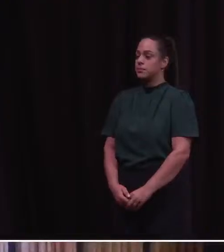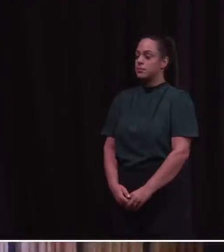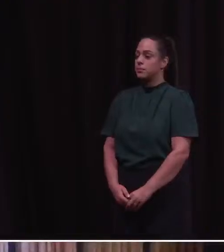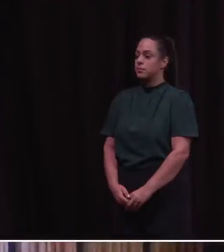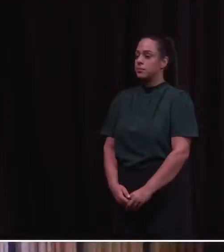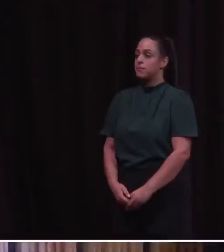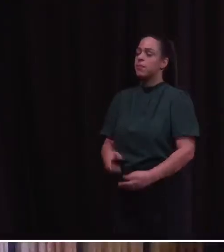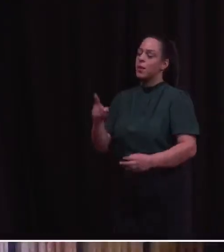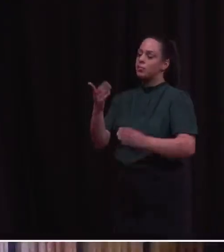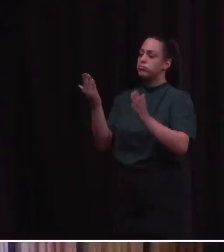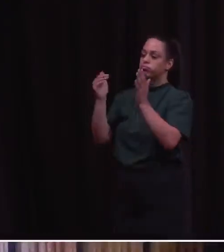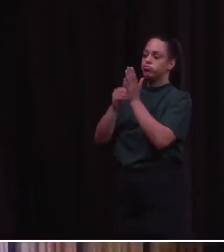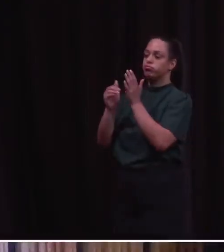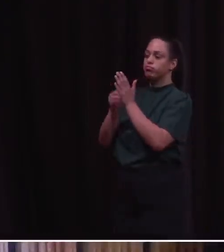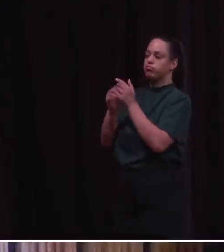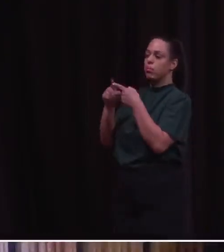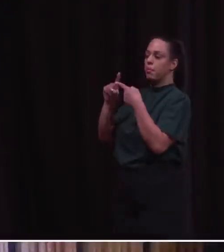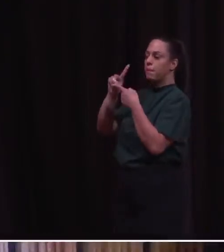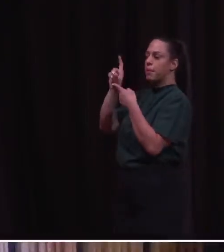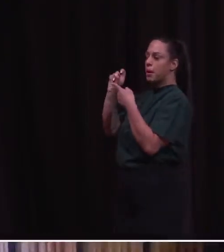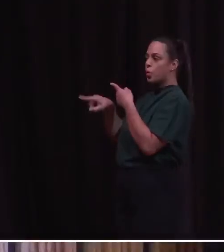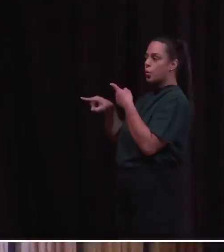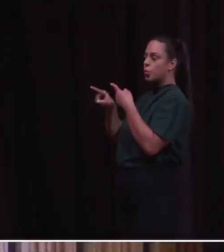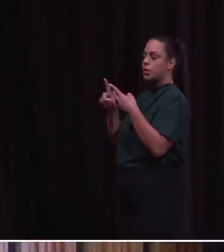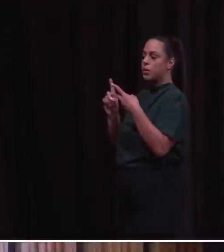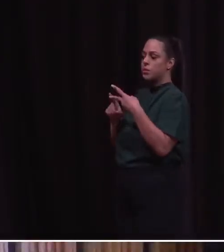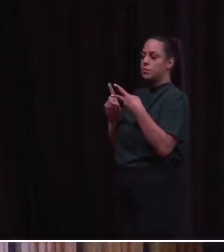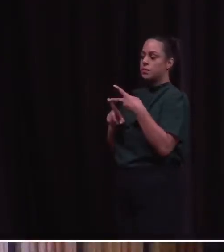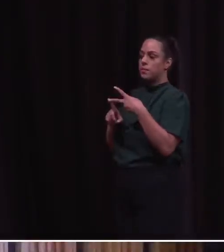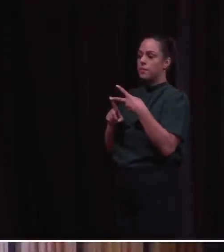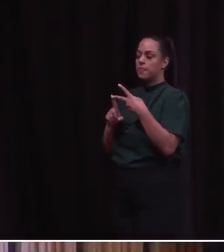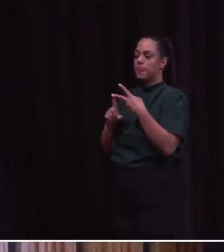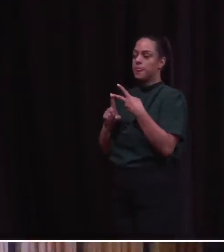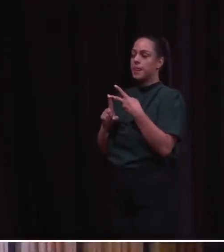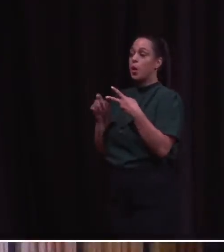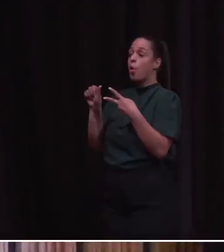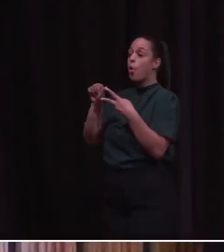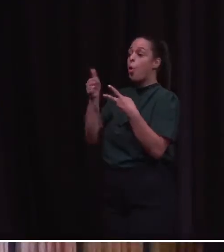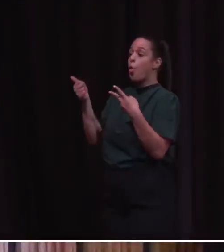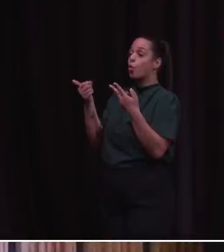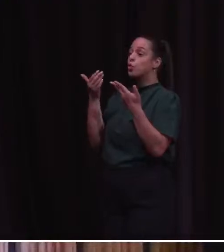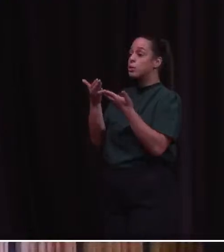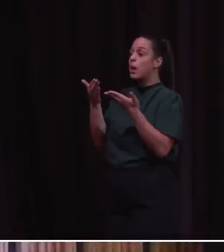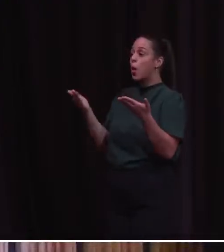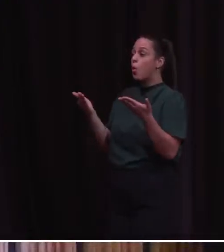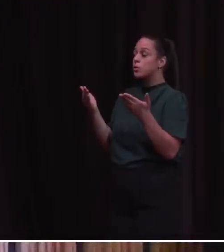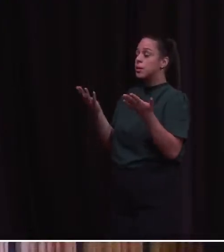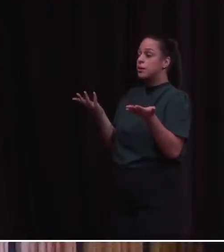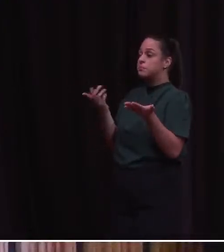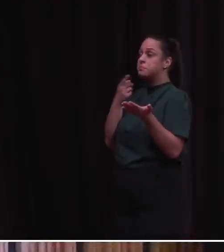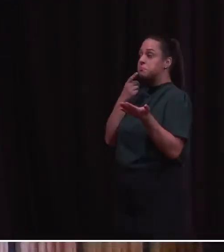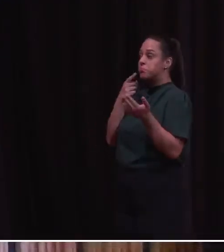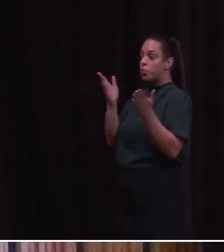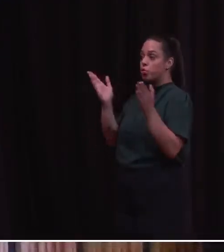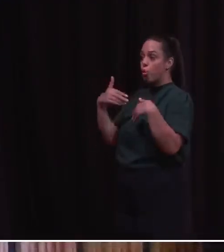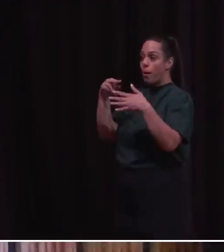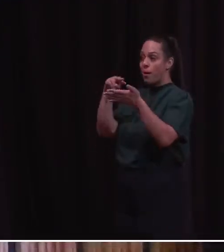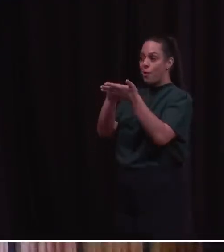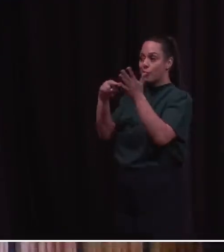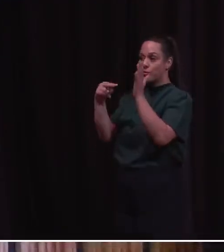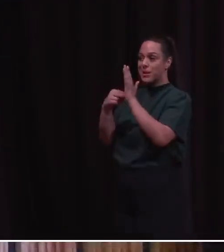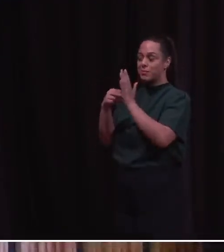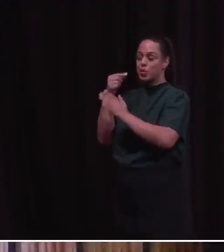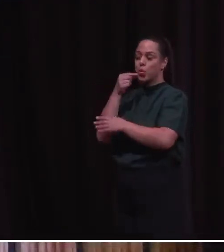And the other one, you mentioned that there is no concept on gender in certain African